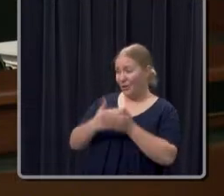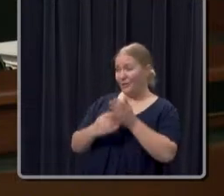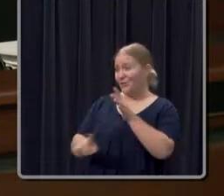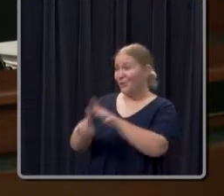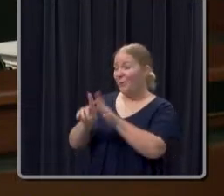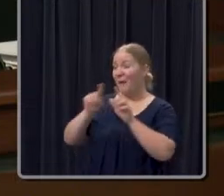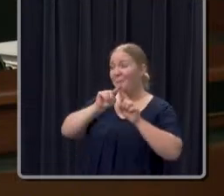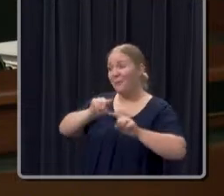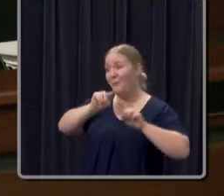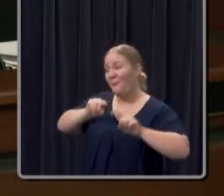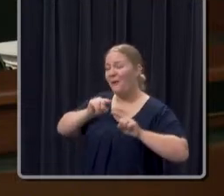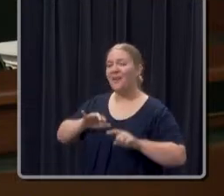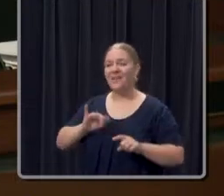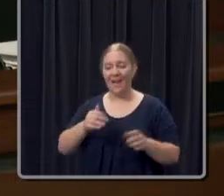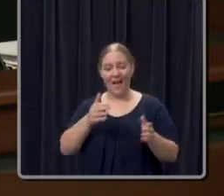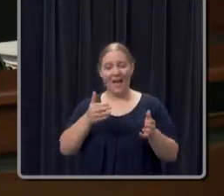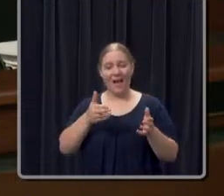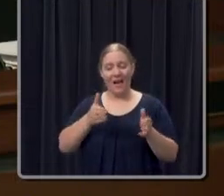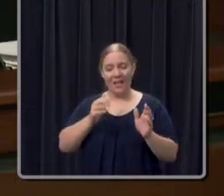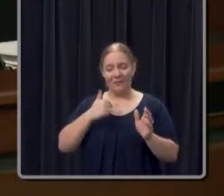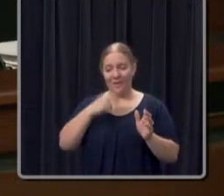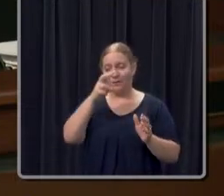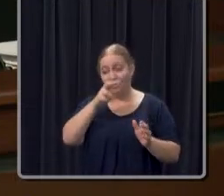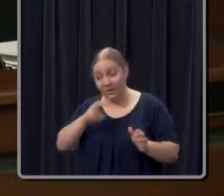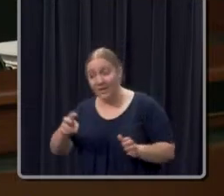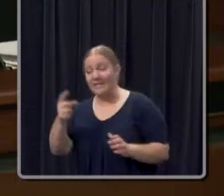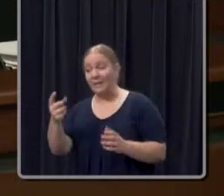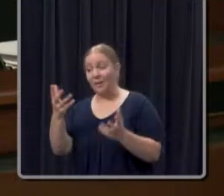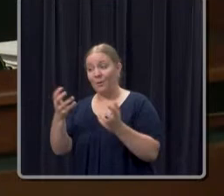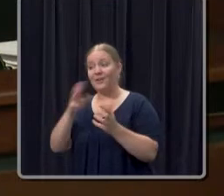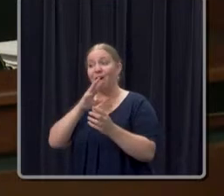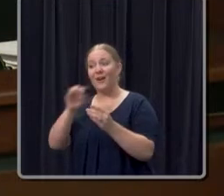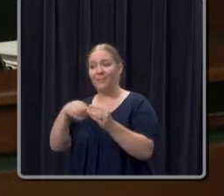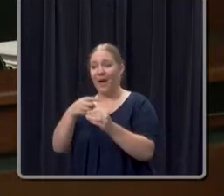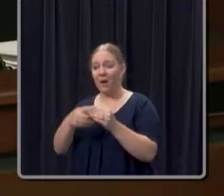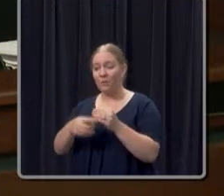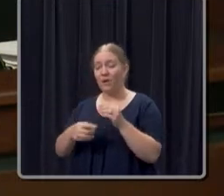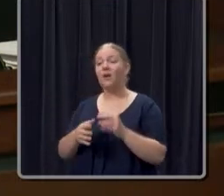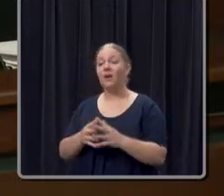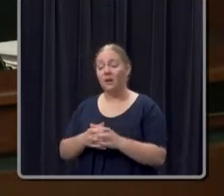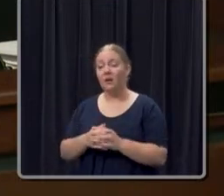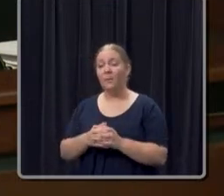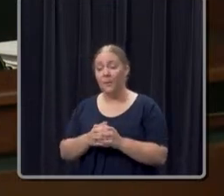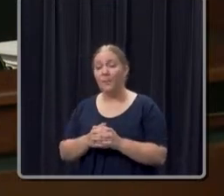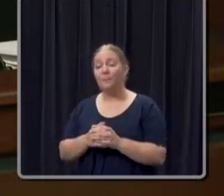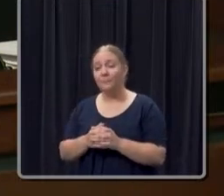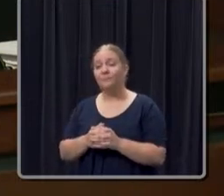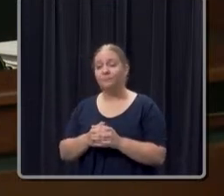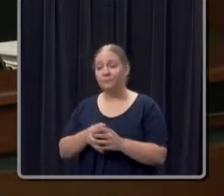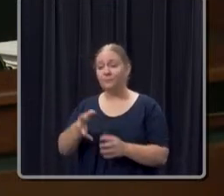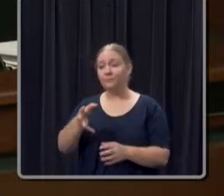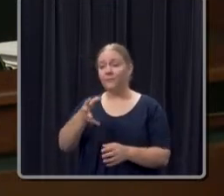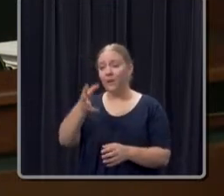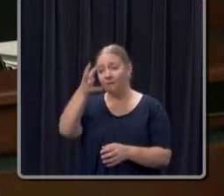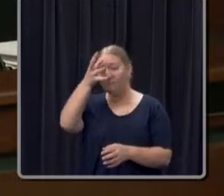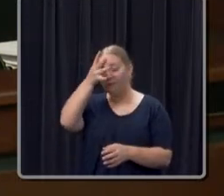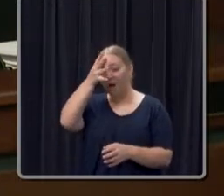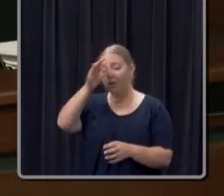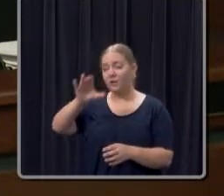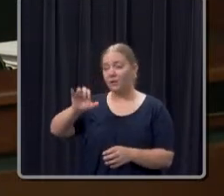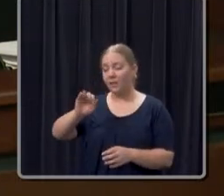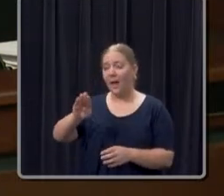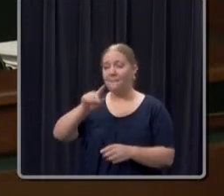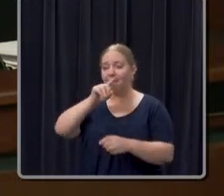And so that allows me to transfer to one of the things I wanted to talk about is that the Fathers Clubs committees